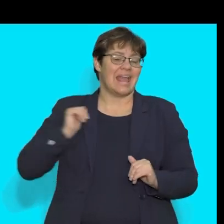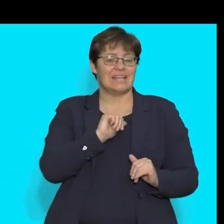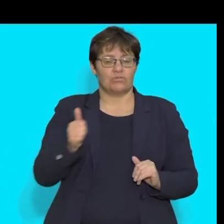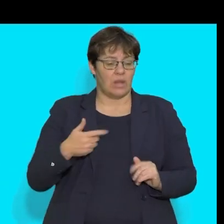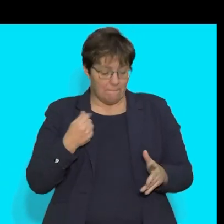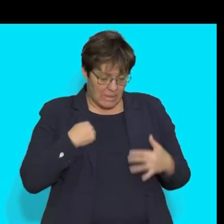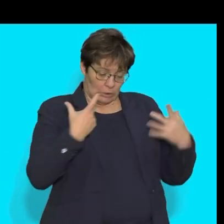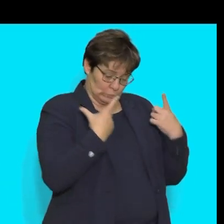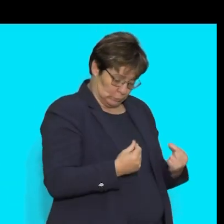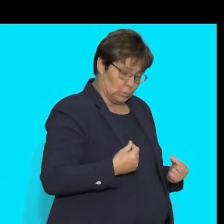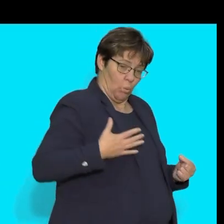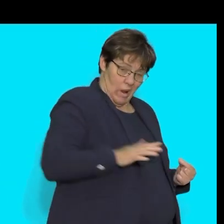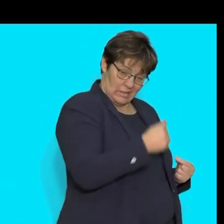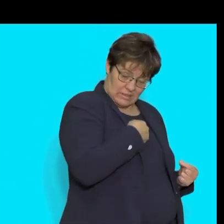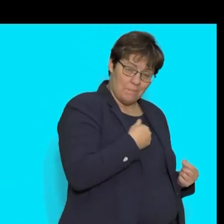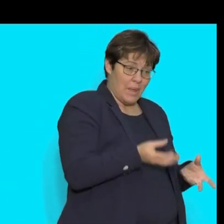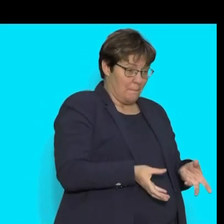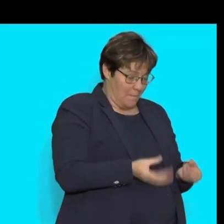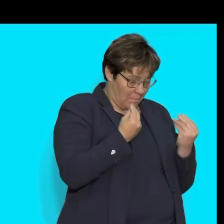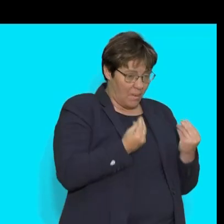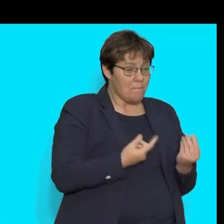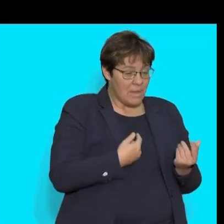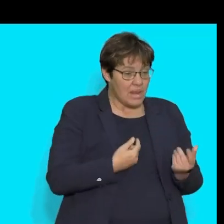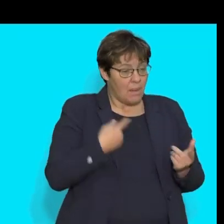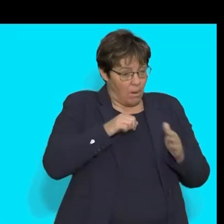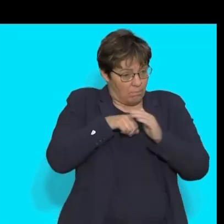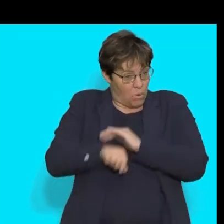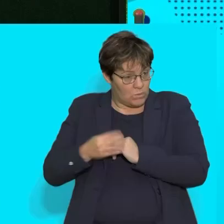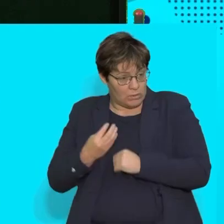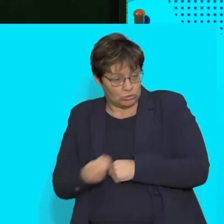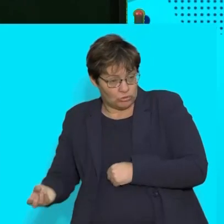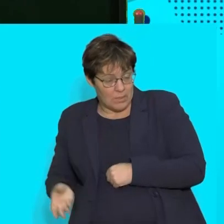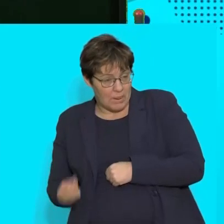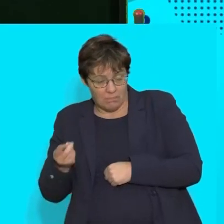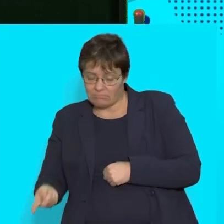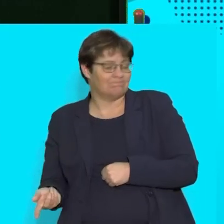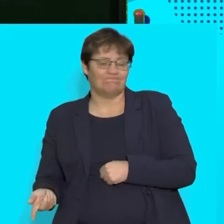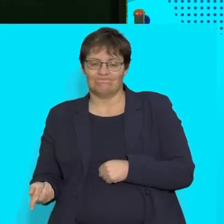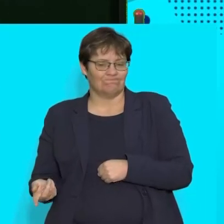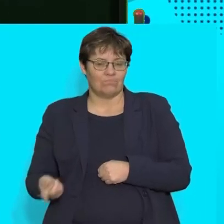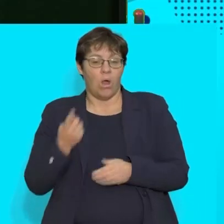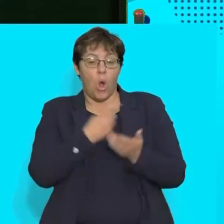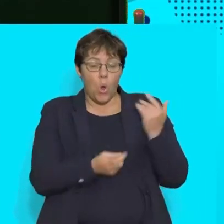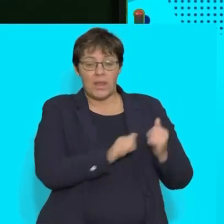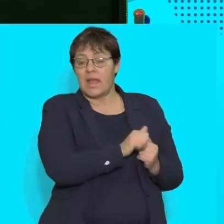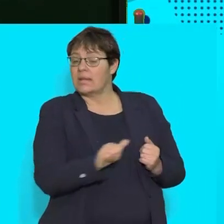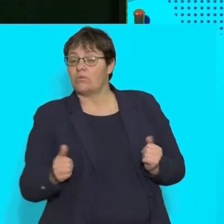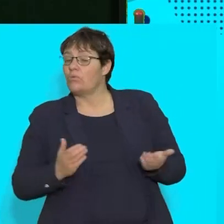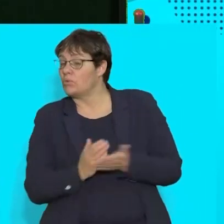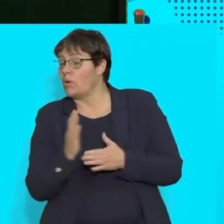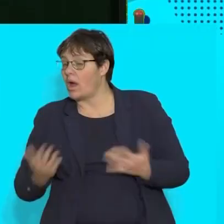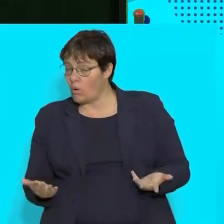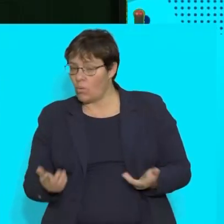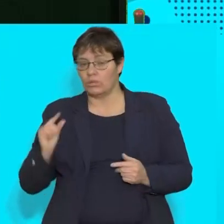We know that the only way a characteristic can be inherited is